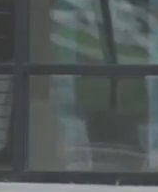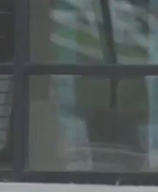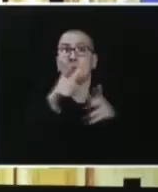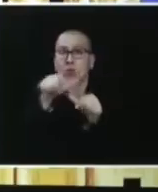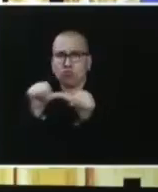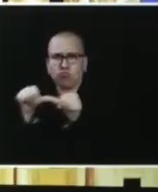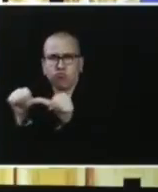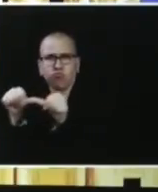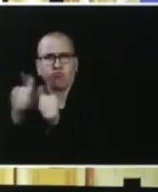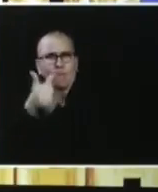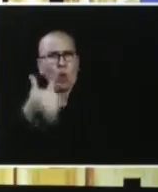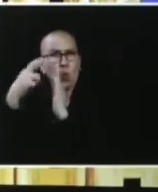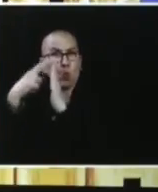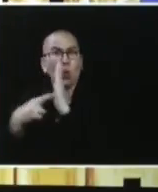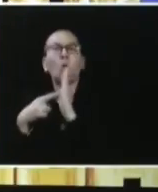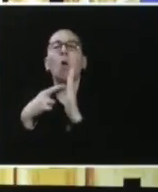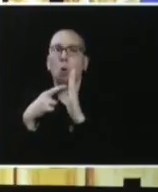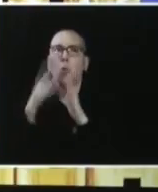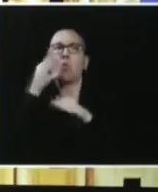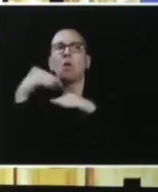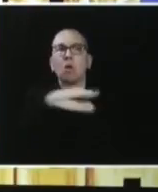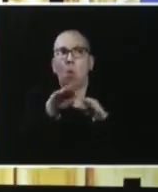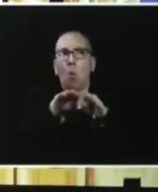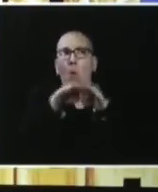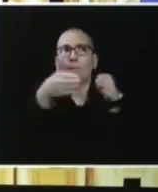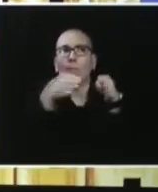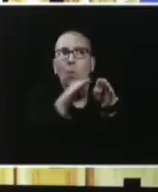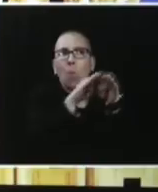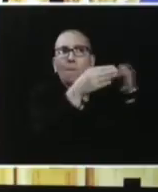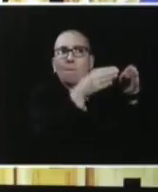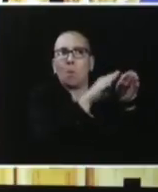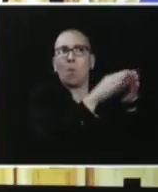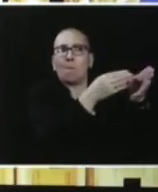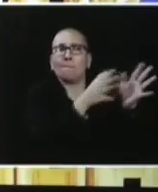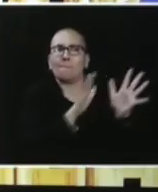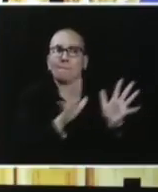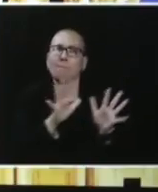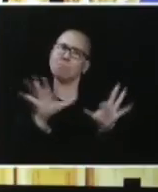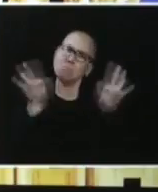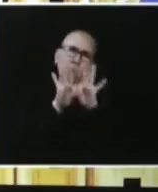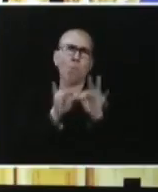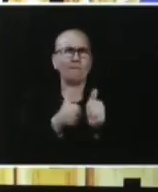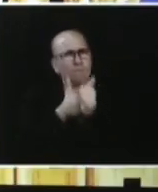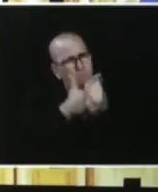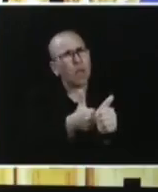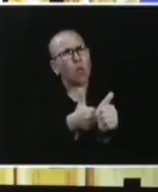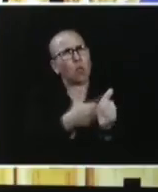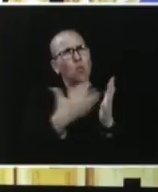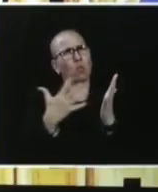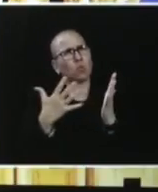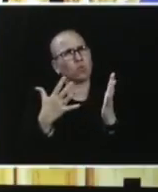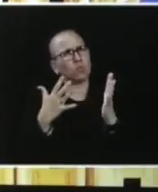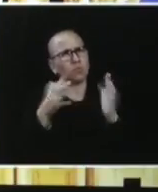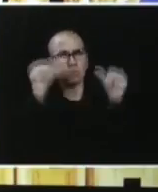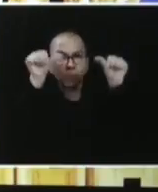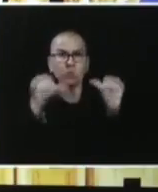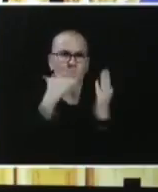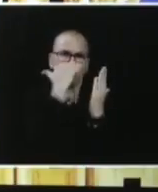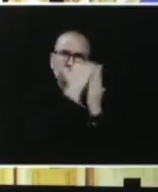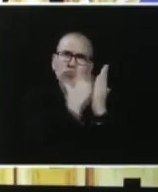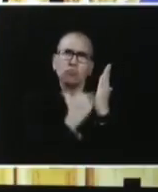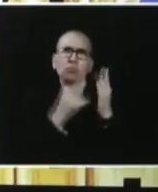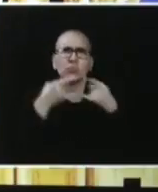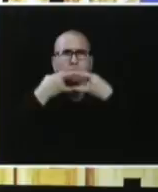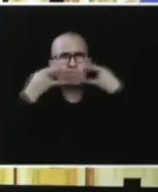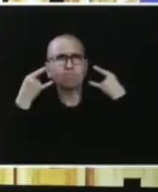capacity. We need business owners to follow the new guidance to protect workers and customers. And we encourage customers to wear masks, socially